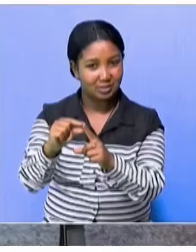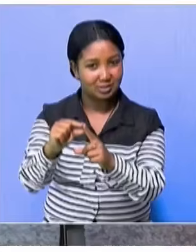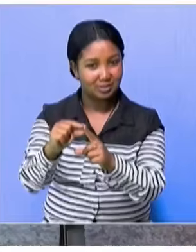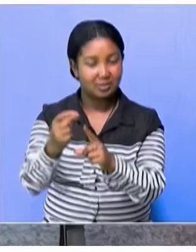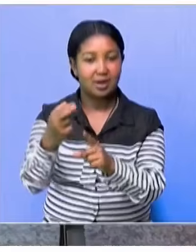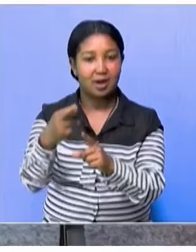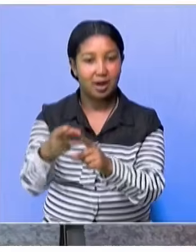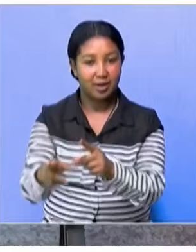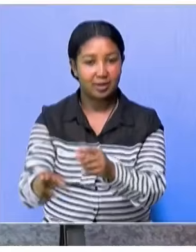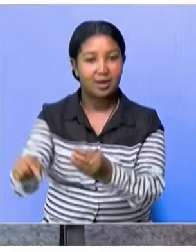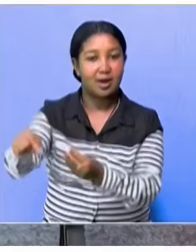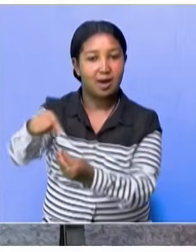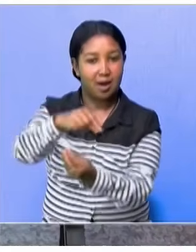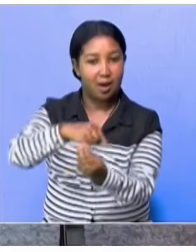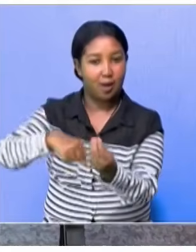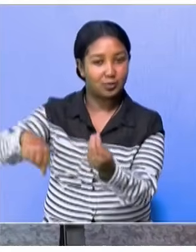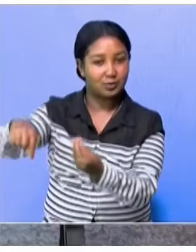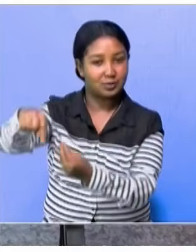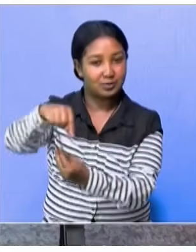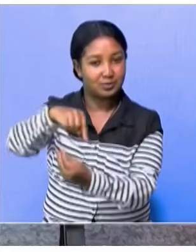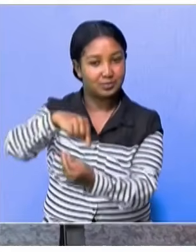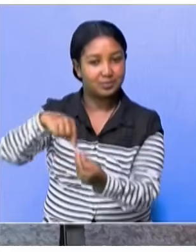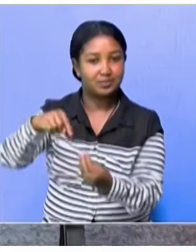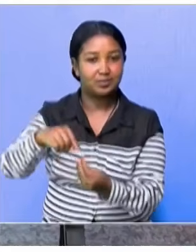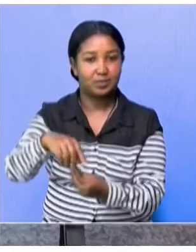roundabout, roundabout,